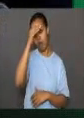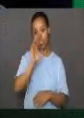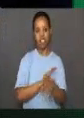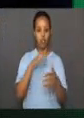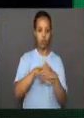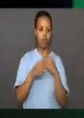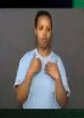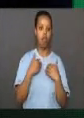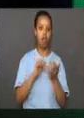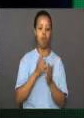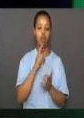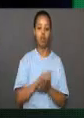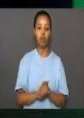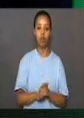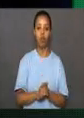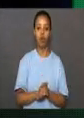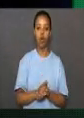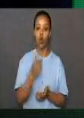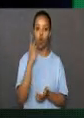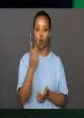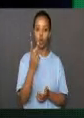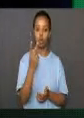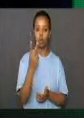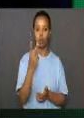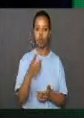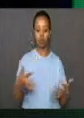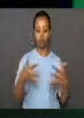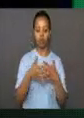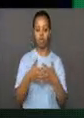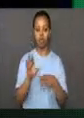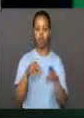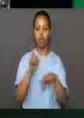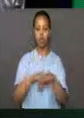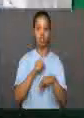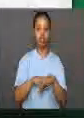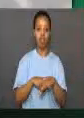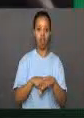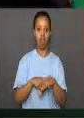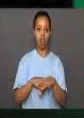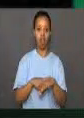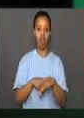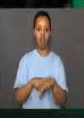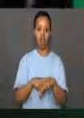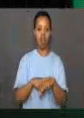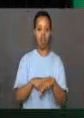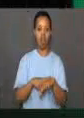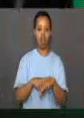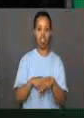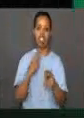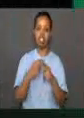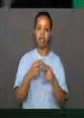father. When the two sets are combined, they form sets that are